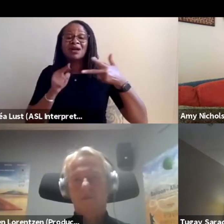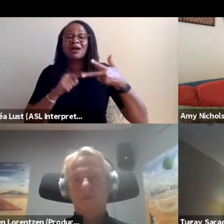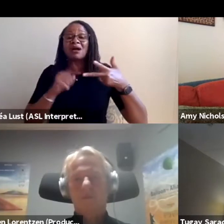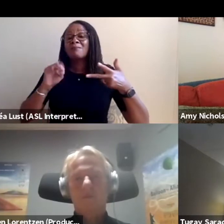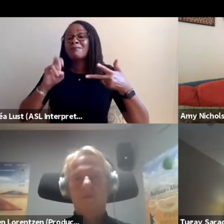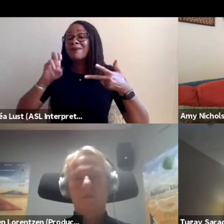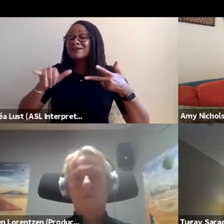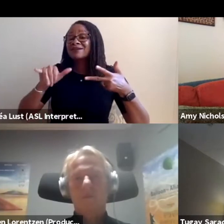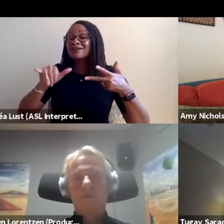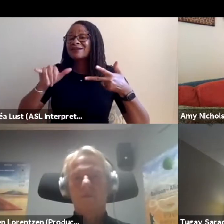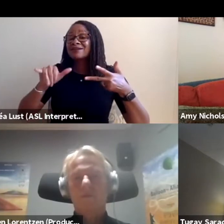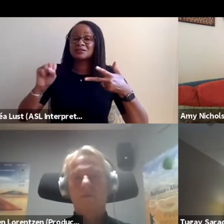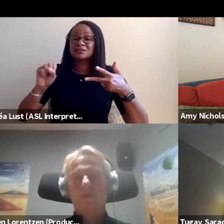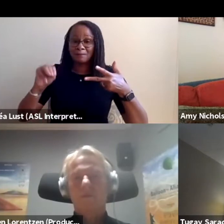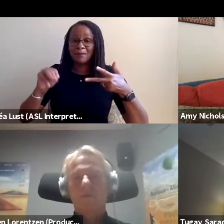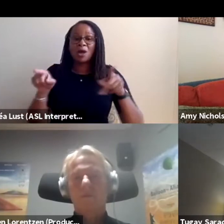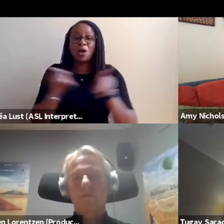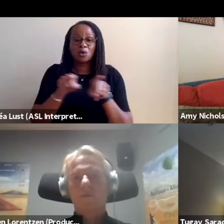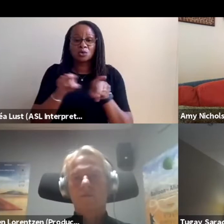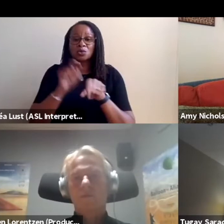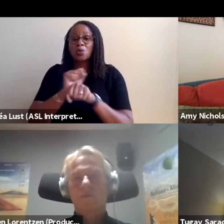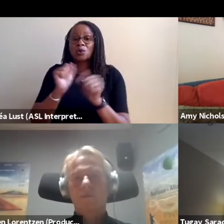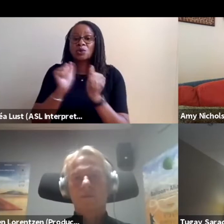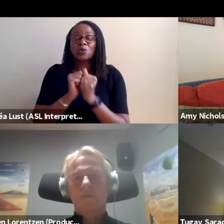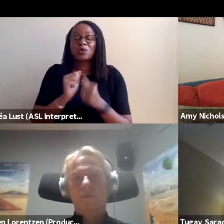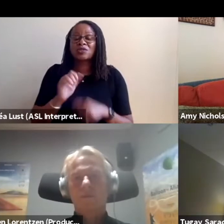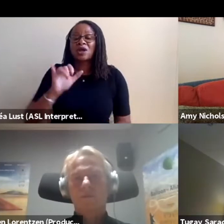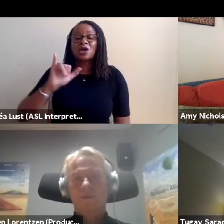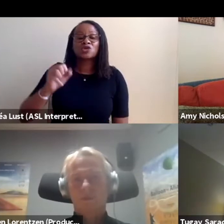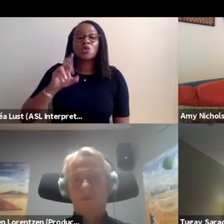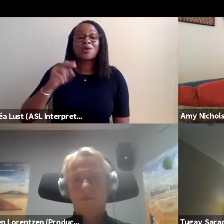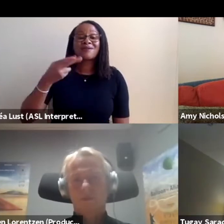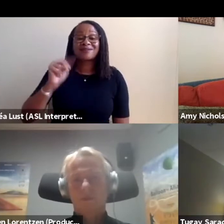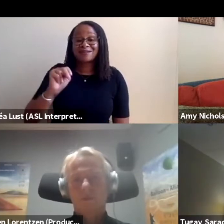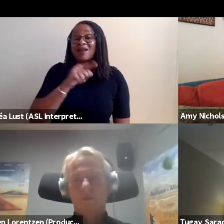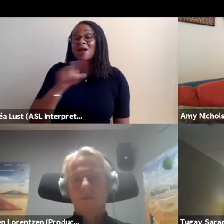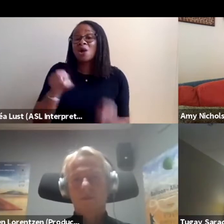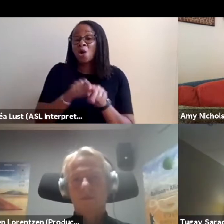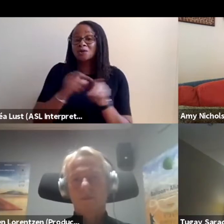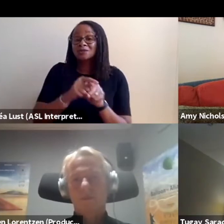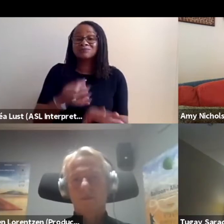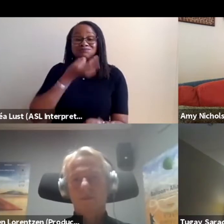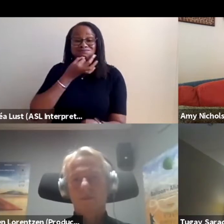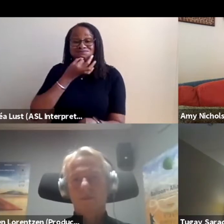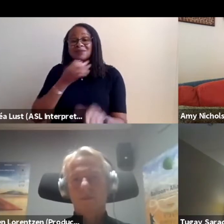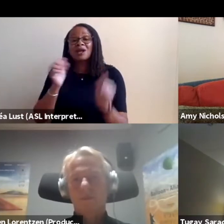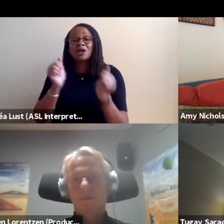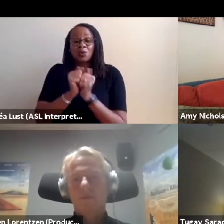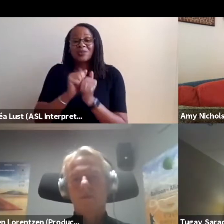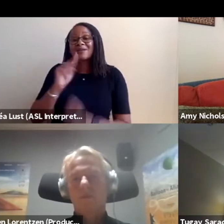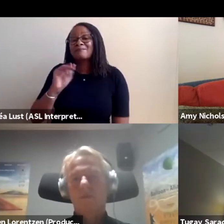also working very much with Jørgen because he is also expert in masculinity.